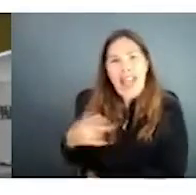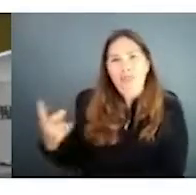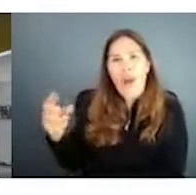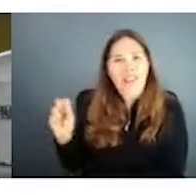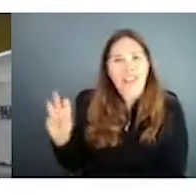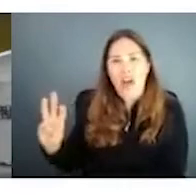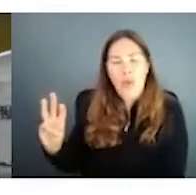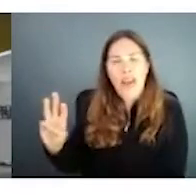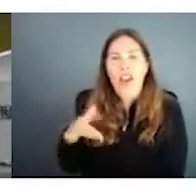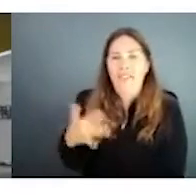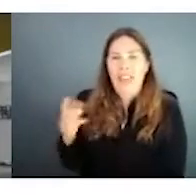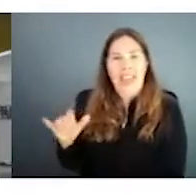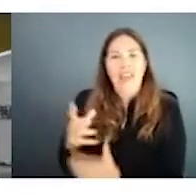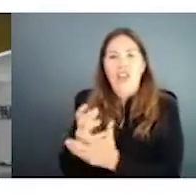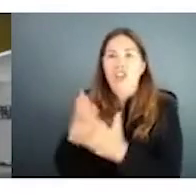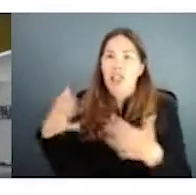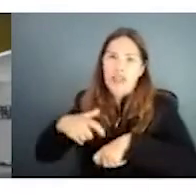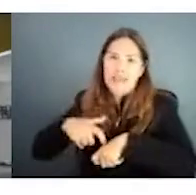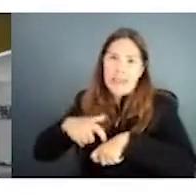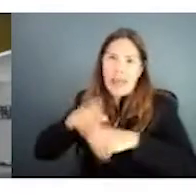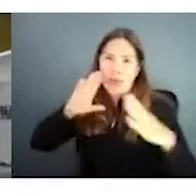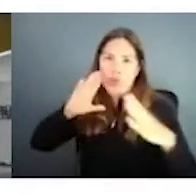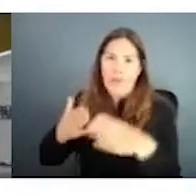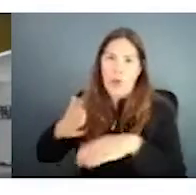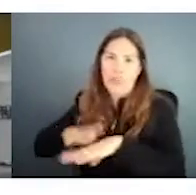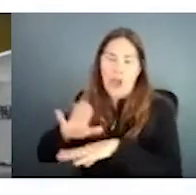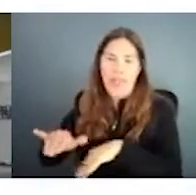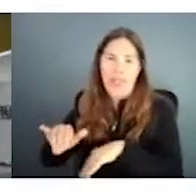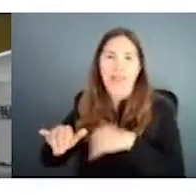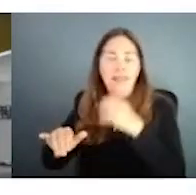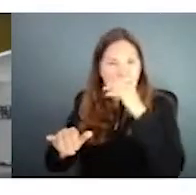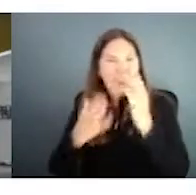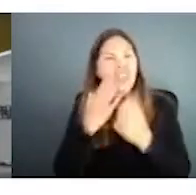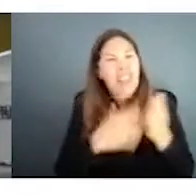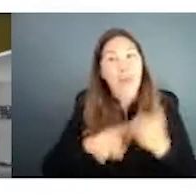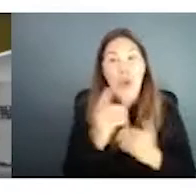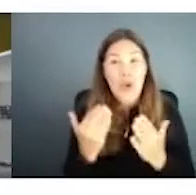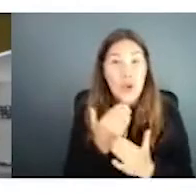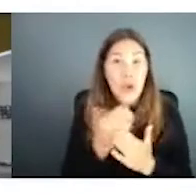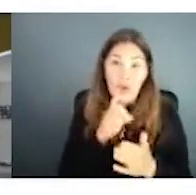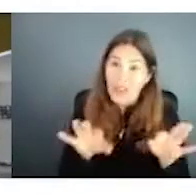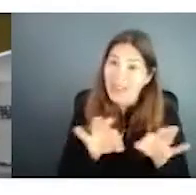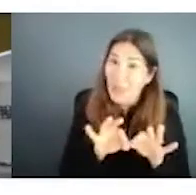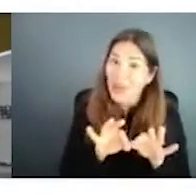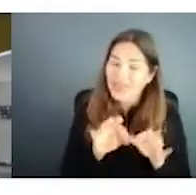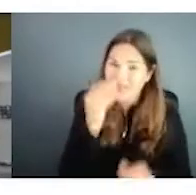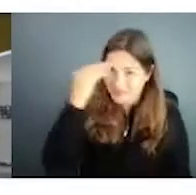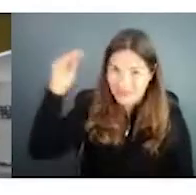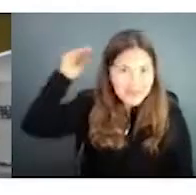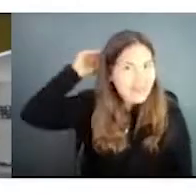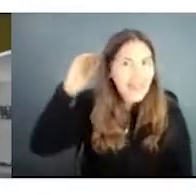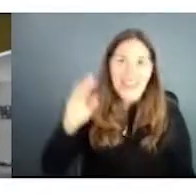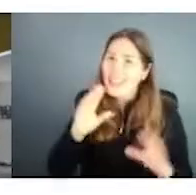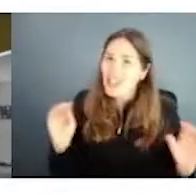I really do feel like there is a lot of time to focus on that, right? And for those of you that are new, that's an important thing. There is no longer